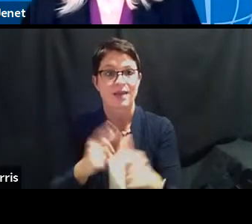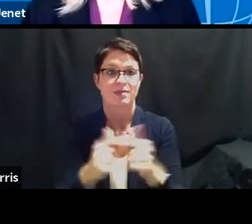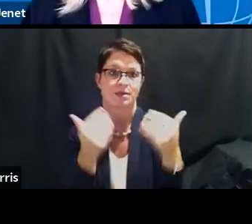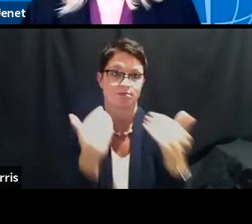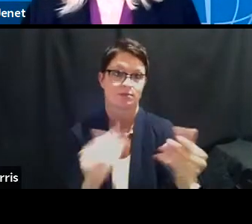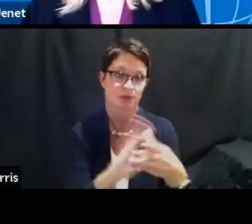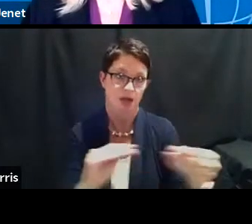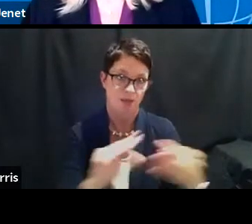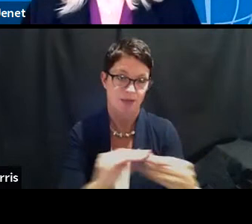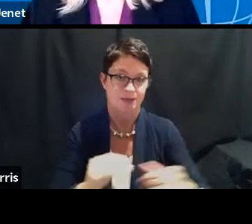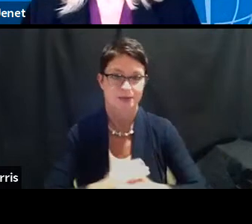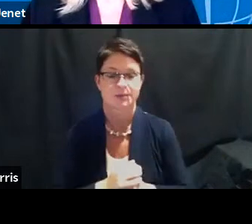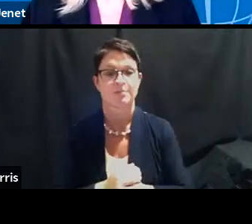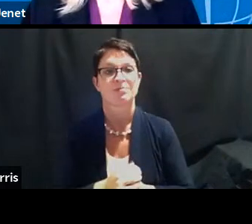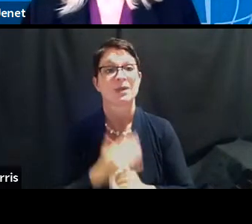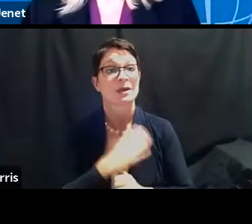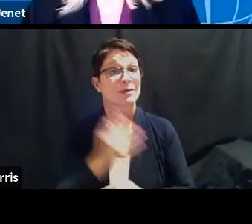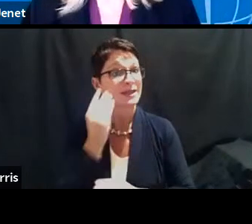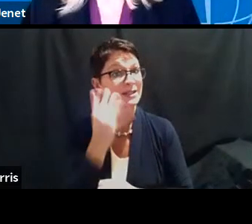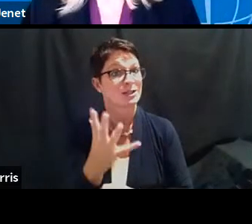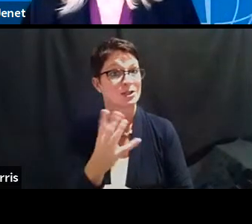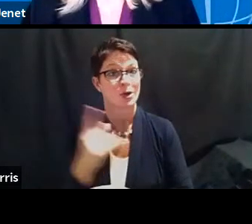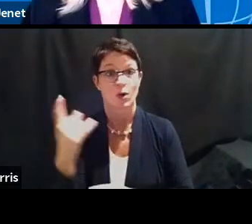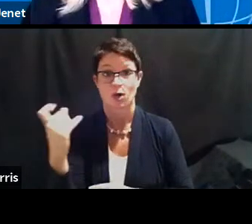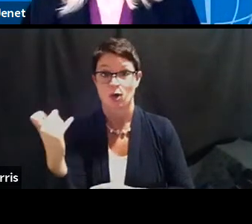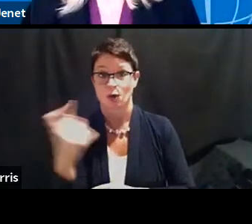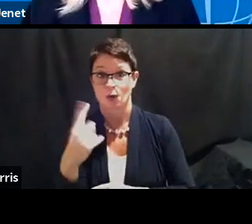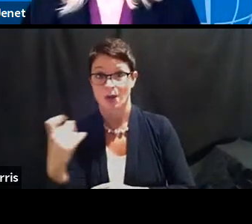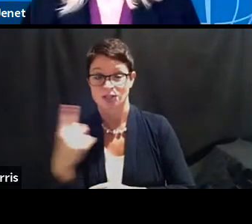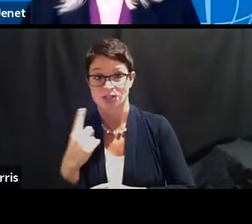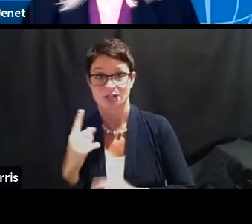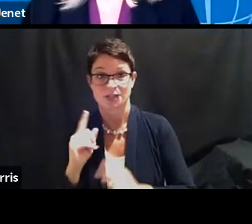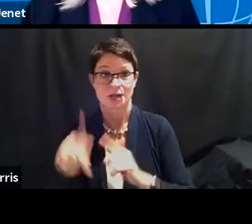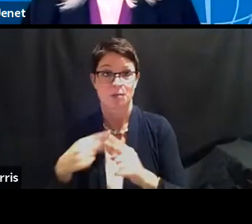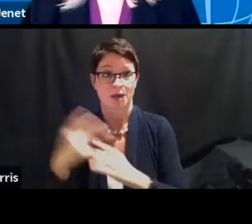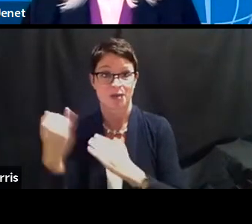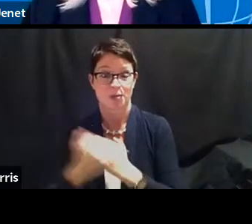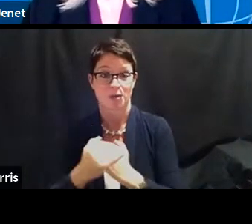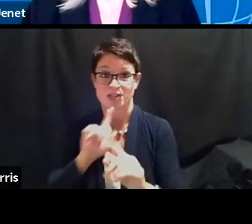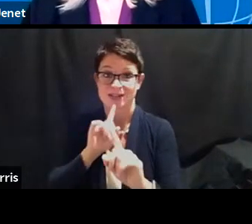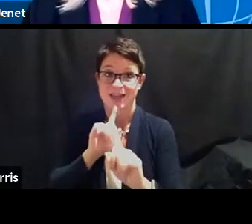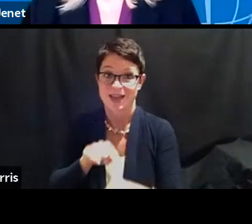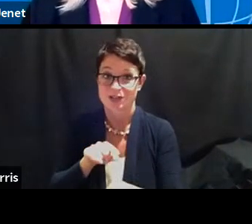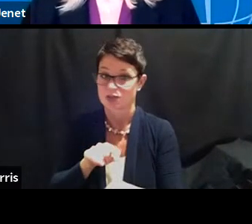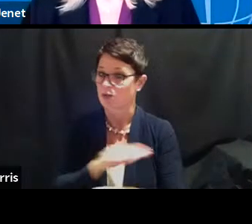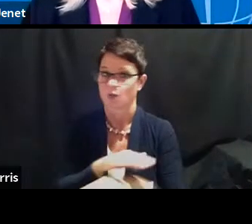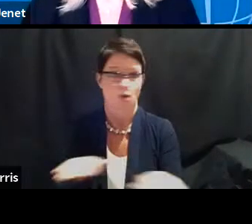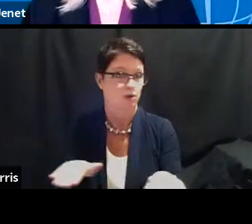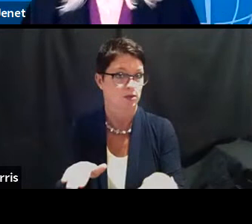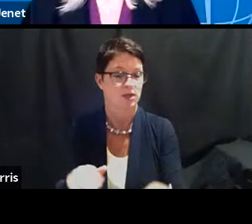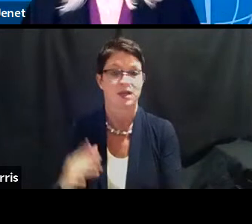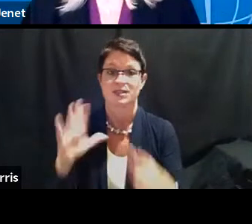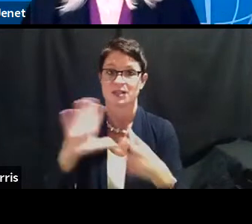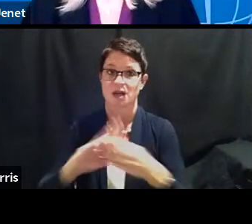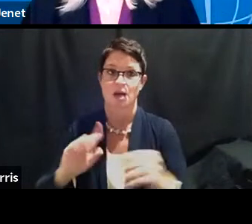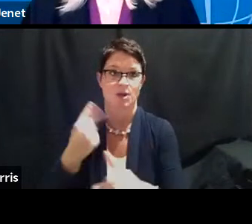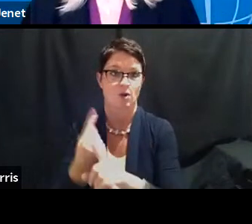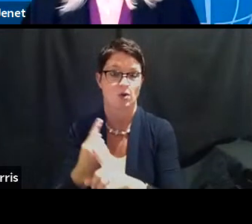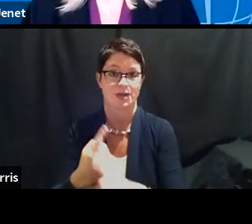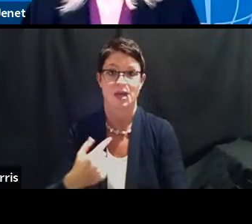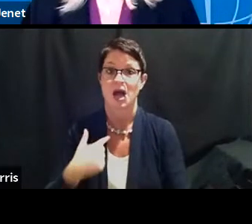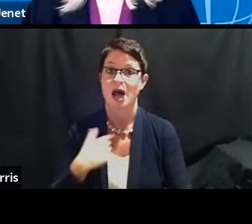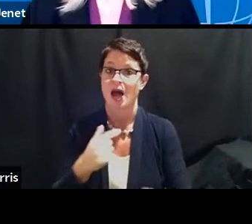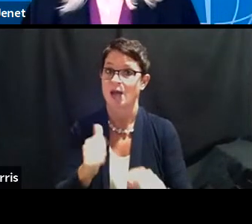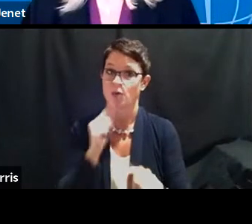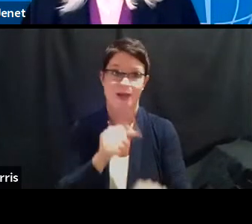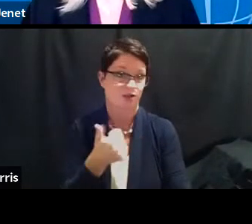comments. Please note that no questions concerning the project will be accepted or answered by me, the hearing